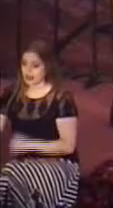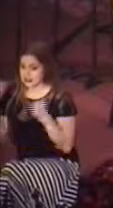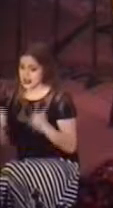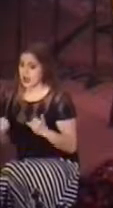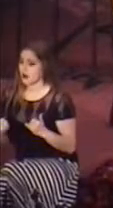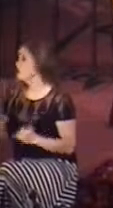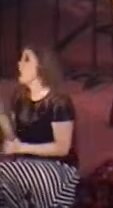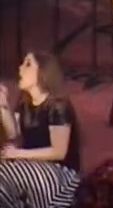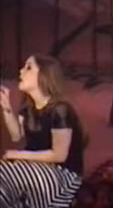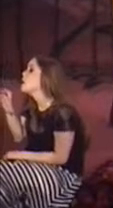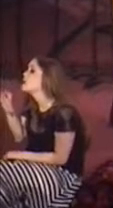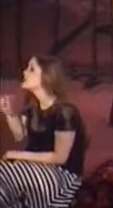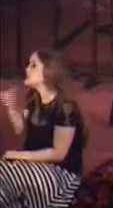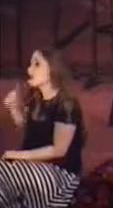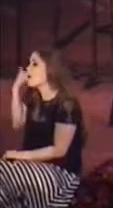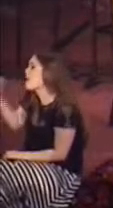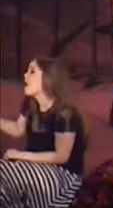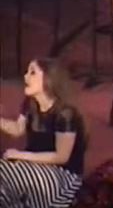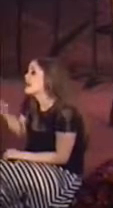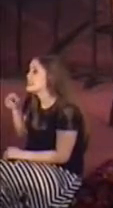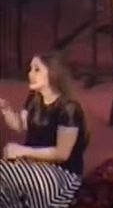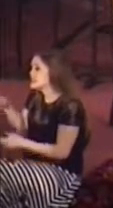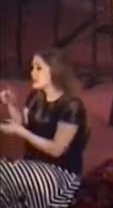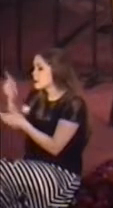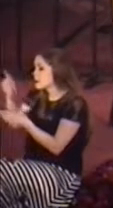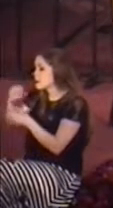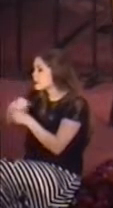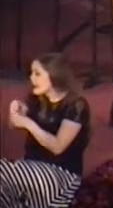call him. He's making a list and he's checking it twice.